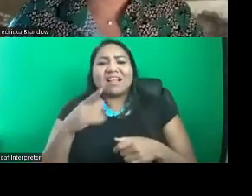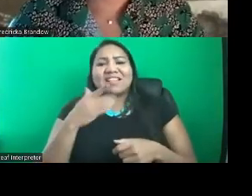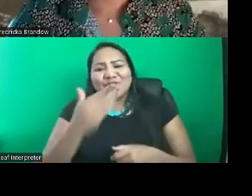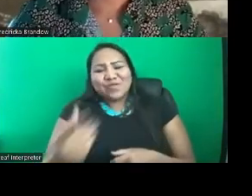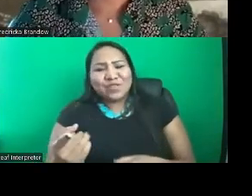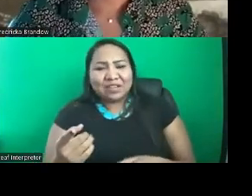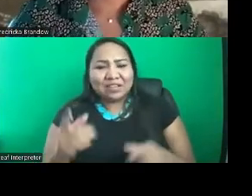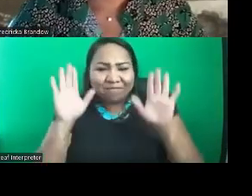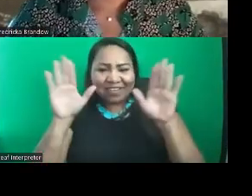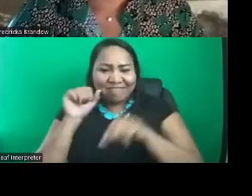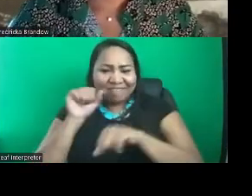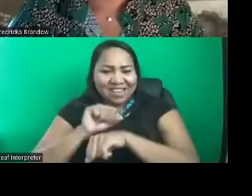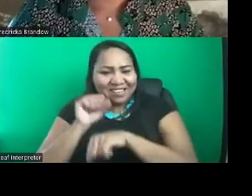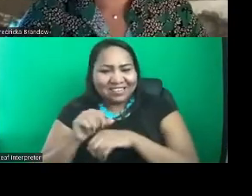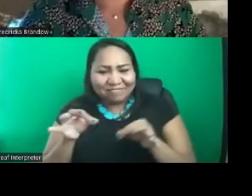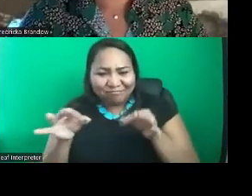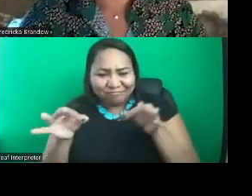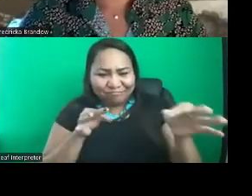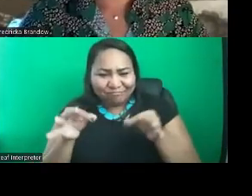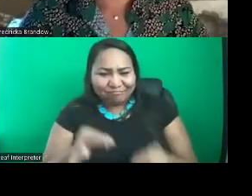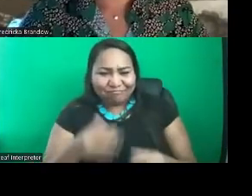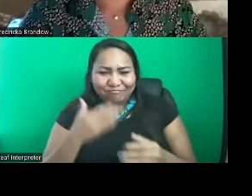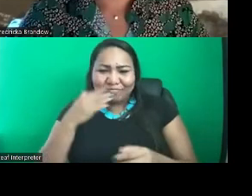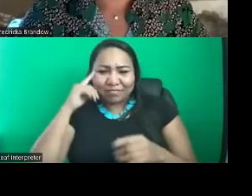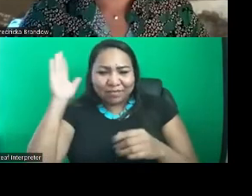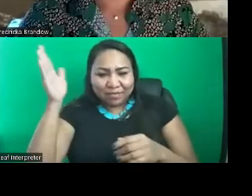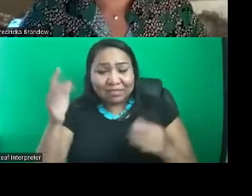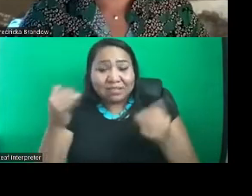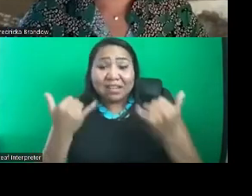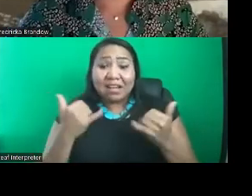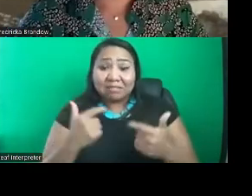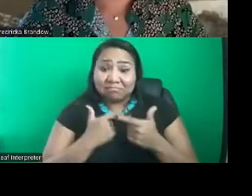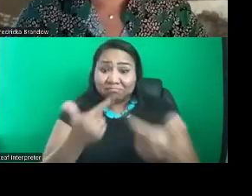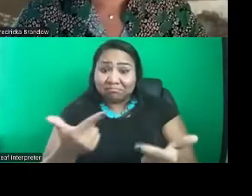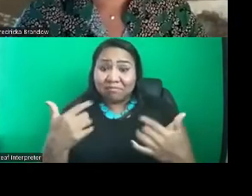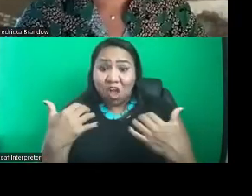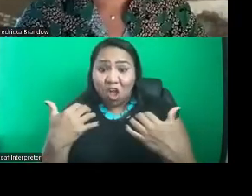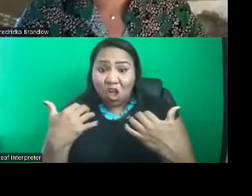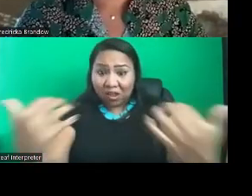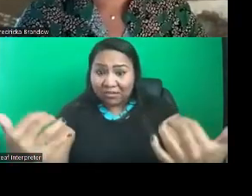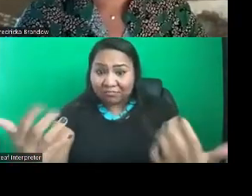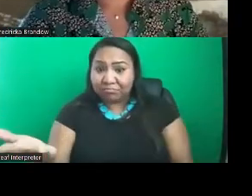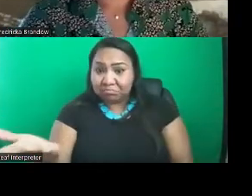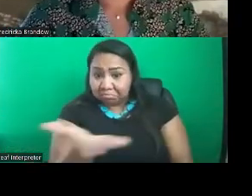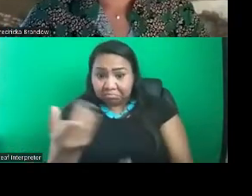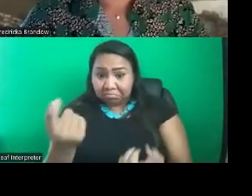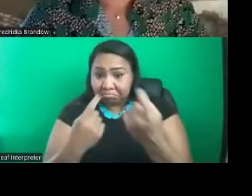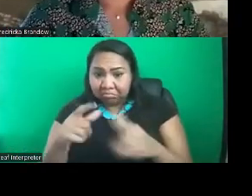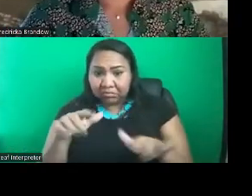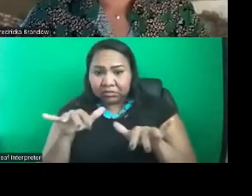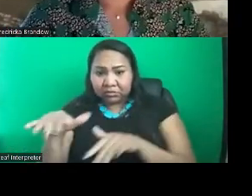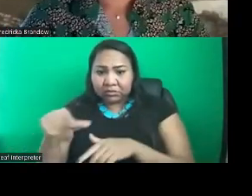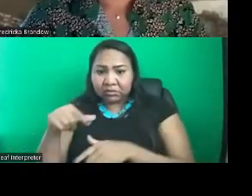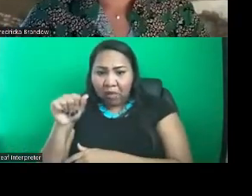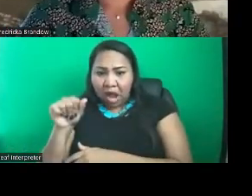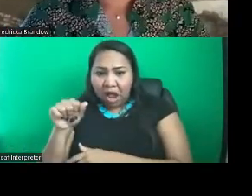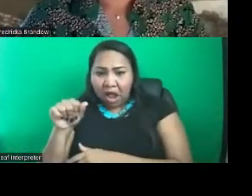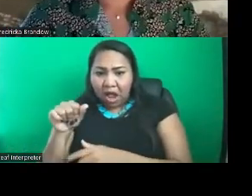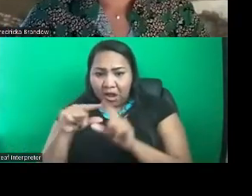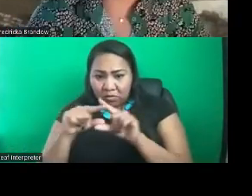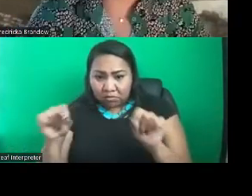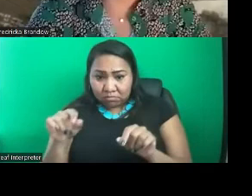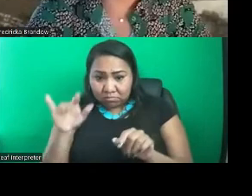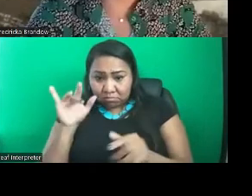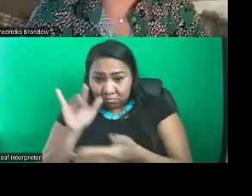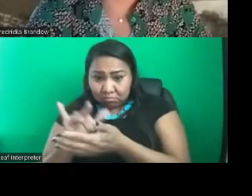speakers. Now you, the audience, can ask questions in the Q&A tab, and I will moderate and direct questions to any